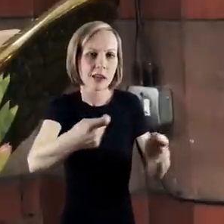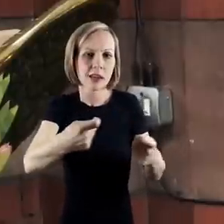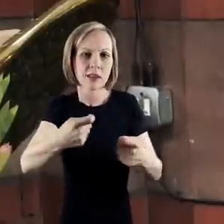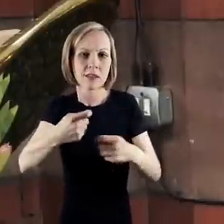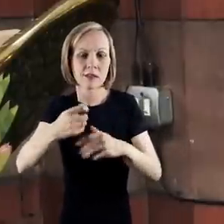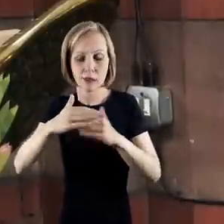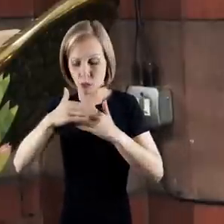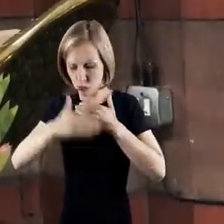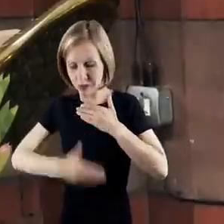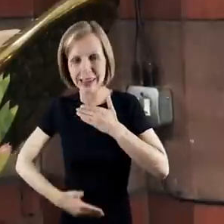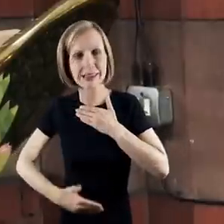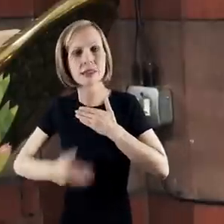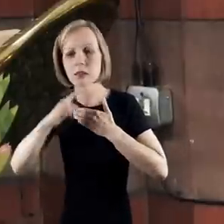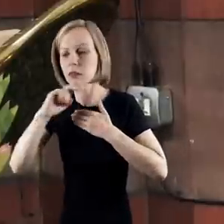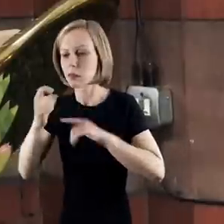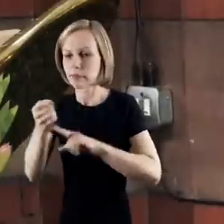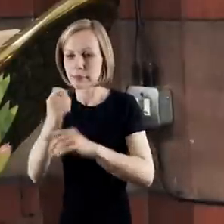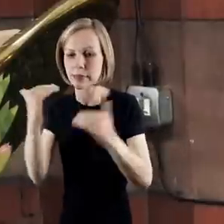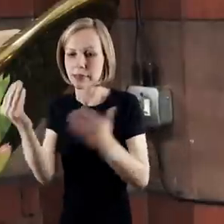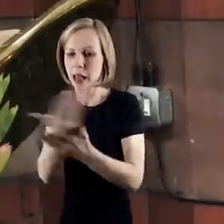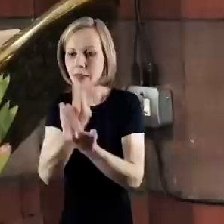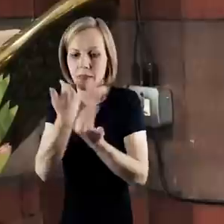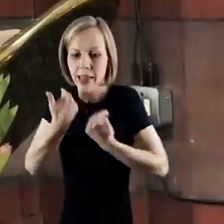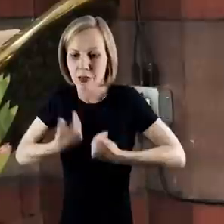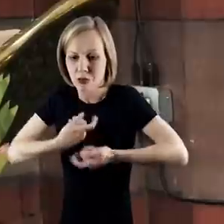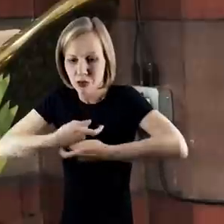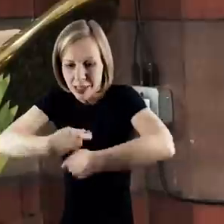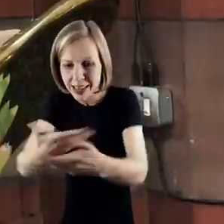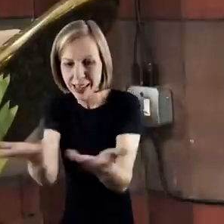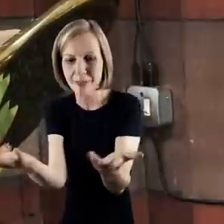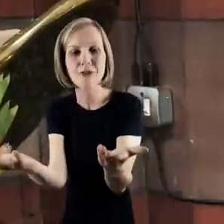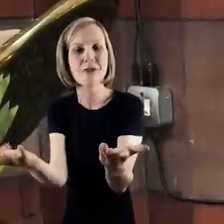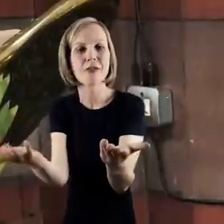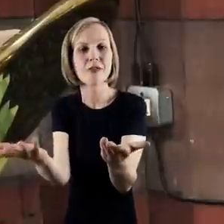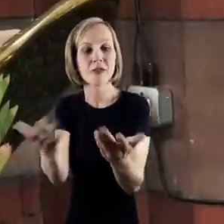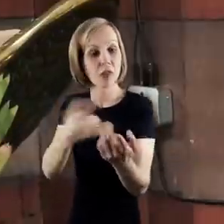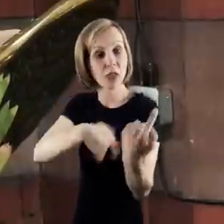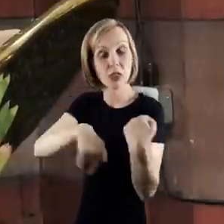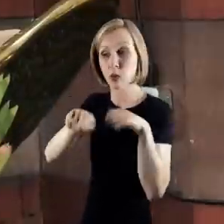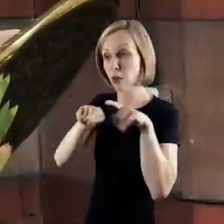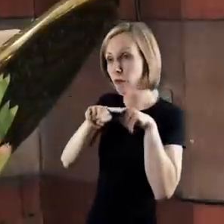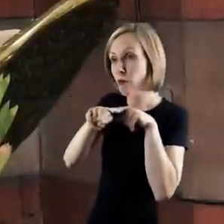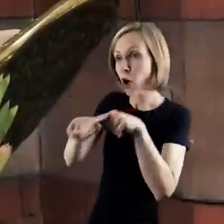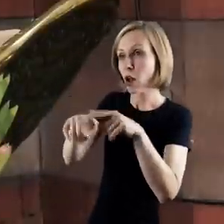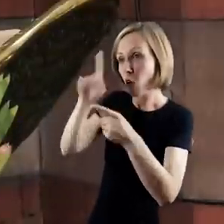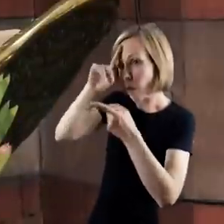with salvation, and its faithful will shout for joy.